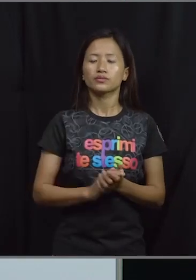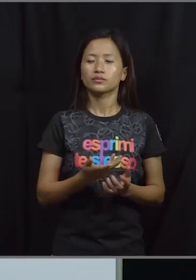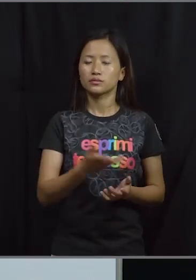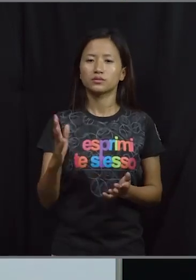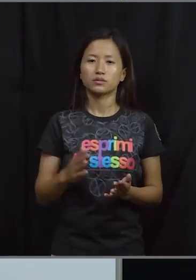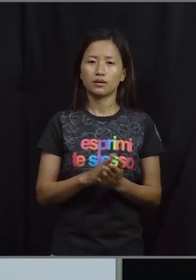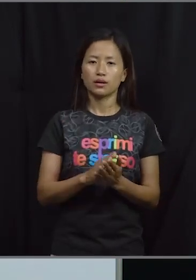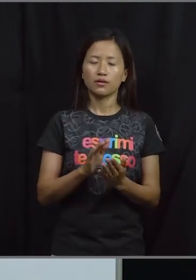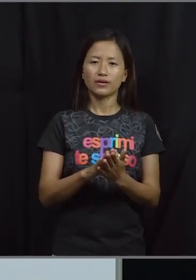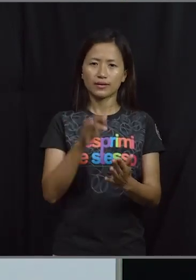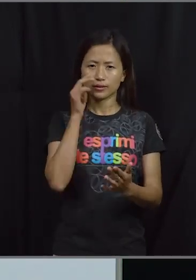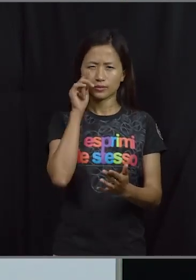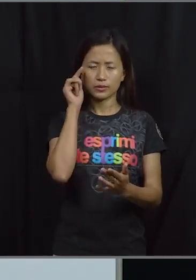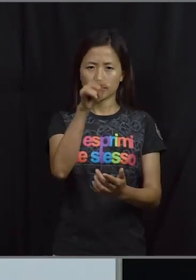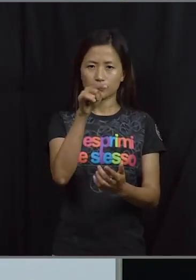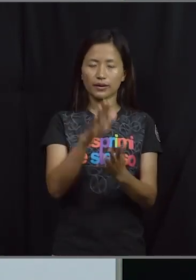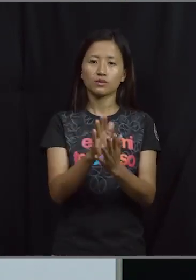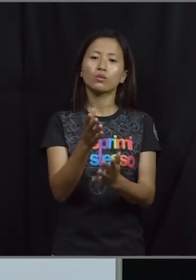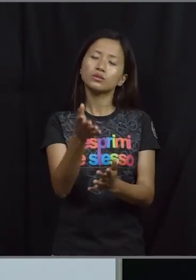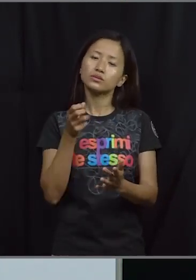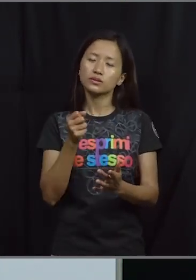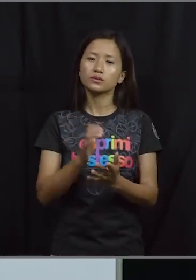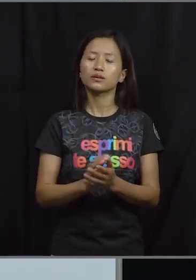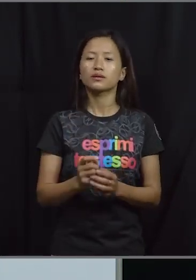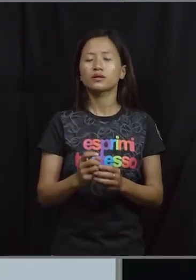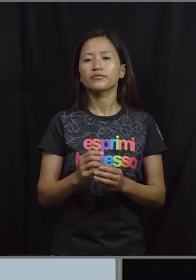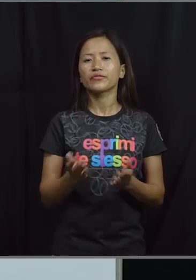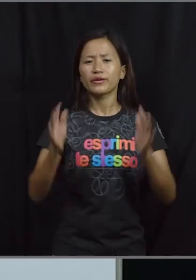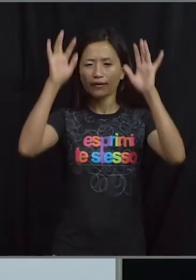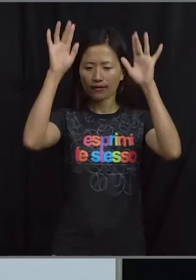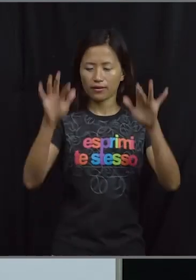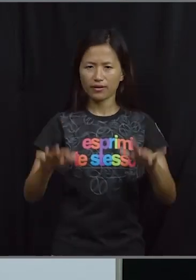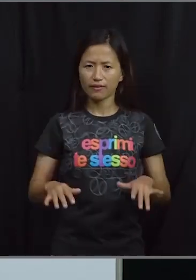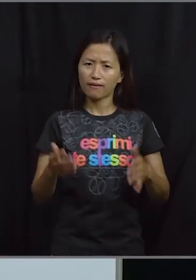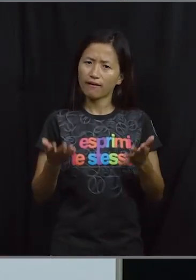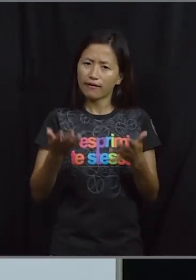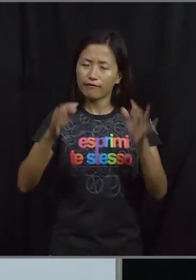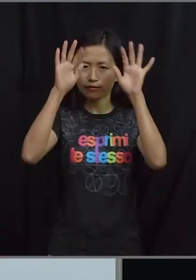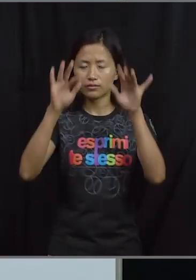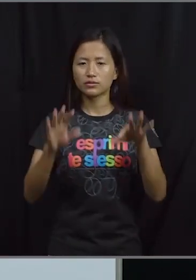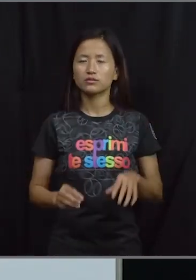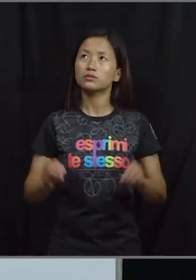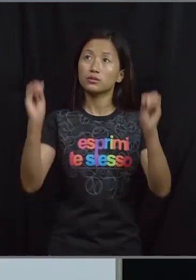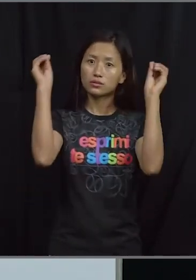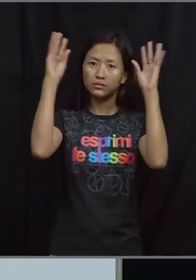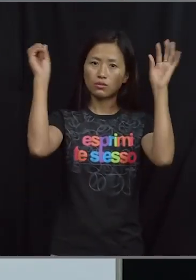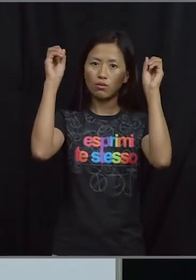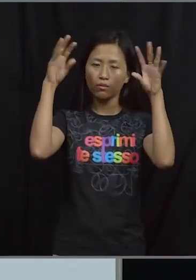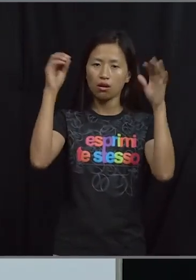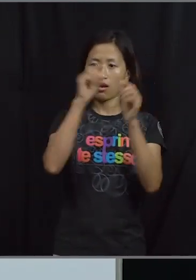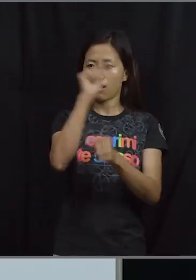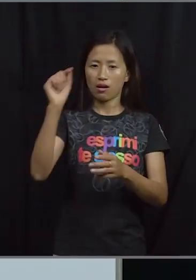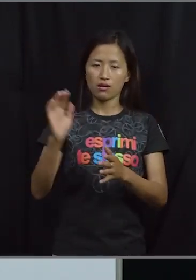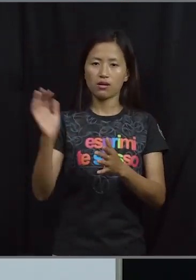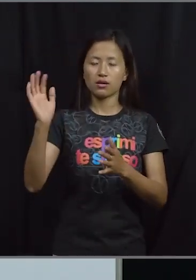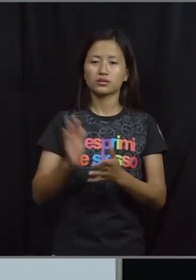an expectation of cyclone or heavy rainfall or storm in a day or two? We